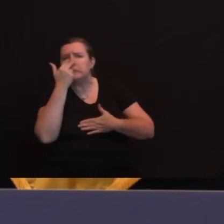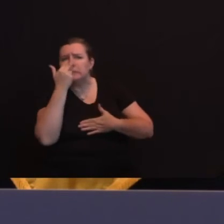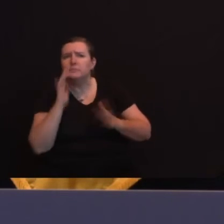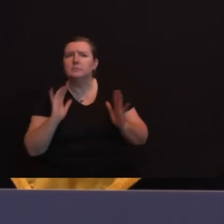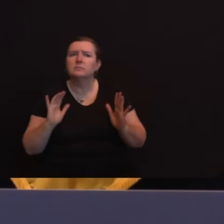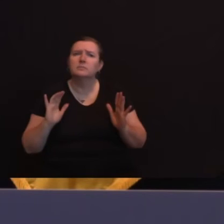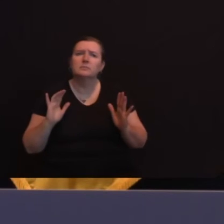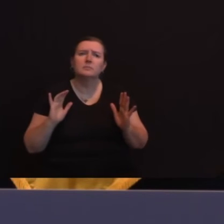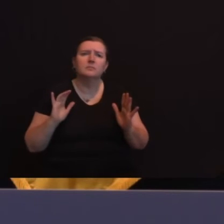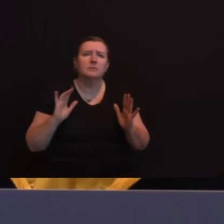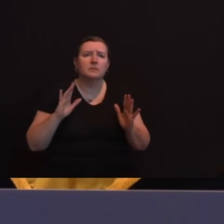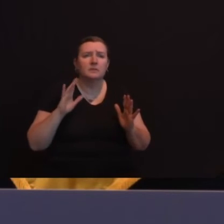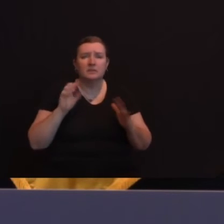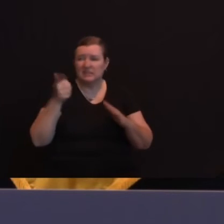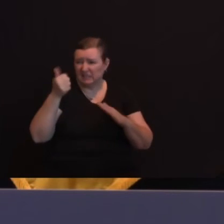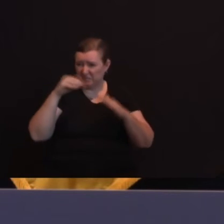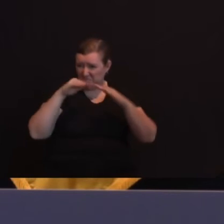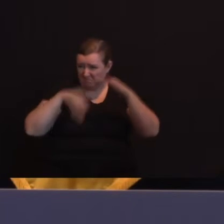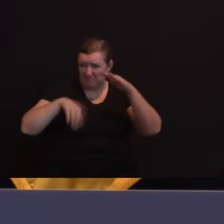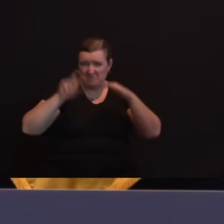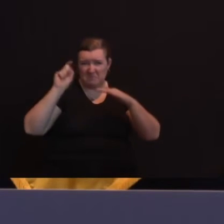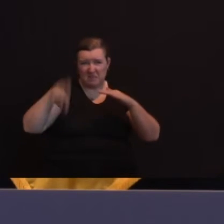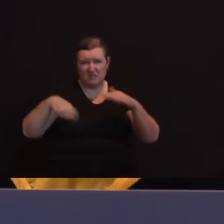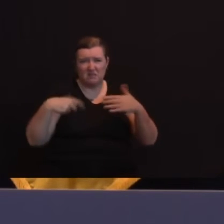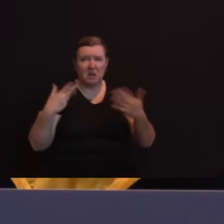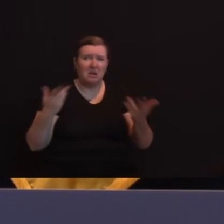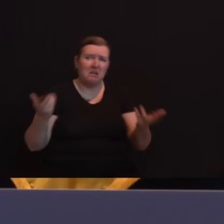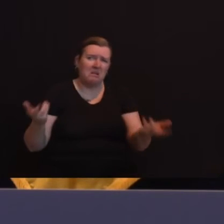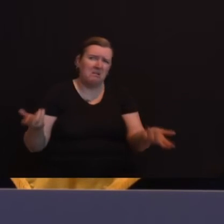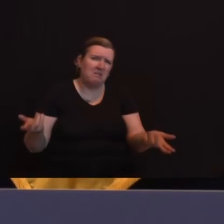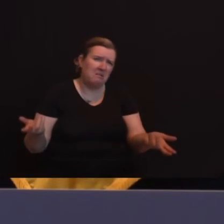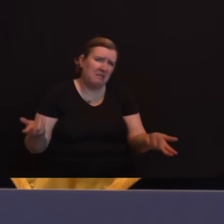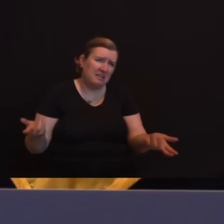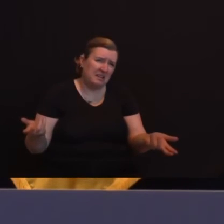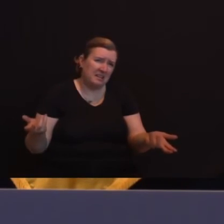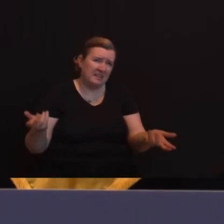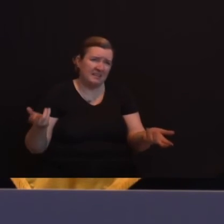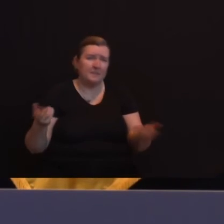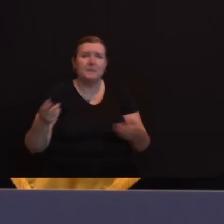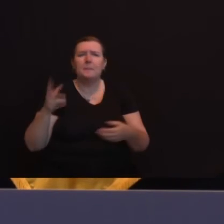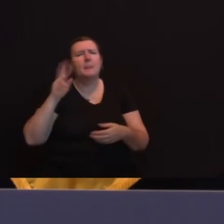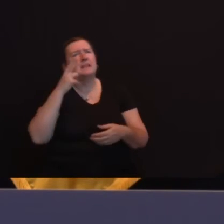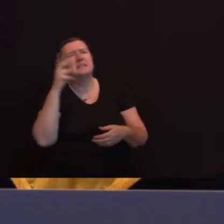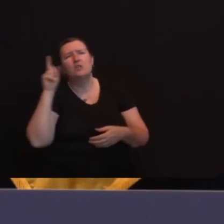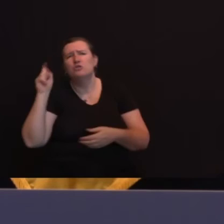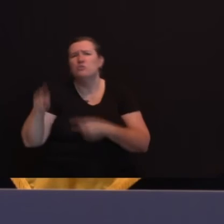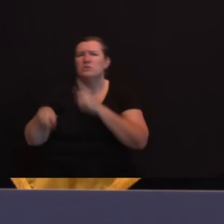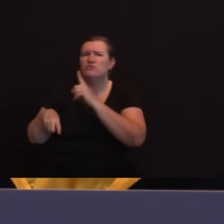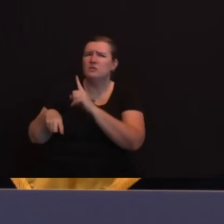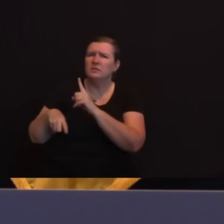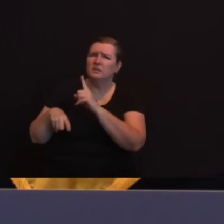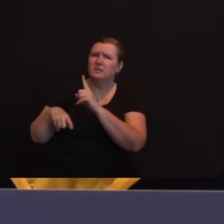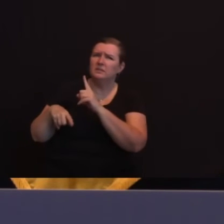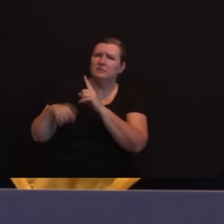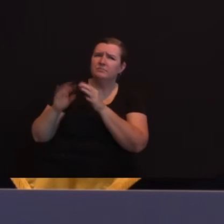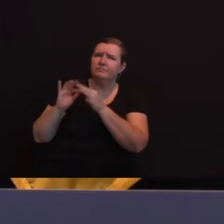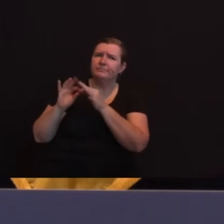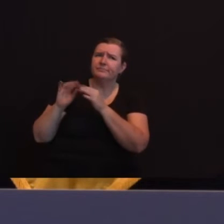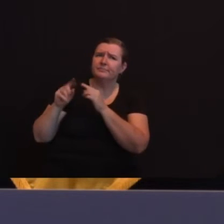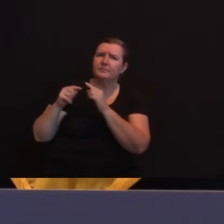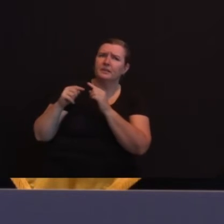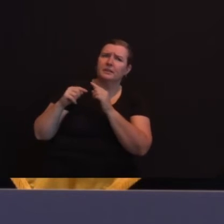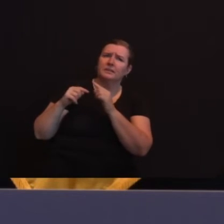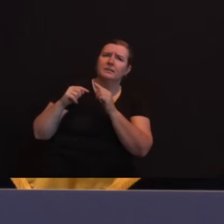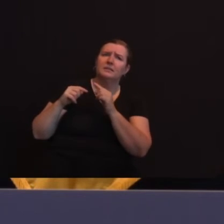not? Second question, Governor, you touched on this with the kids. You had some strong words for them in terms